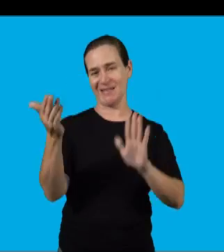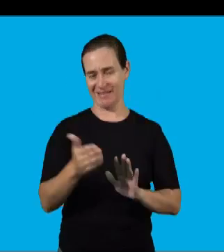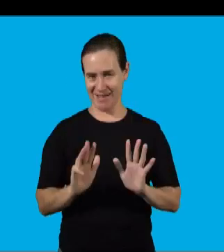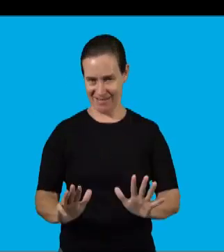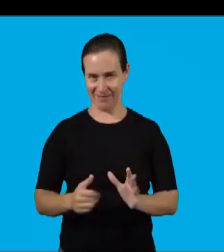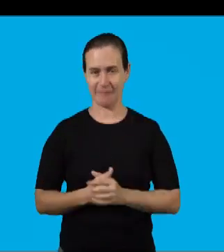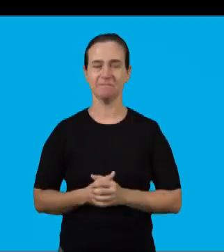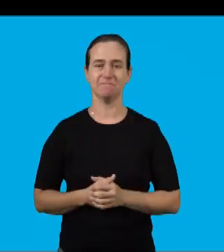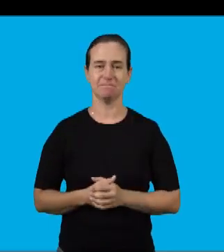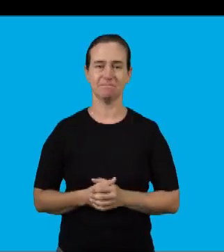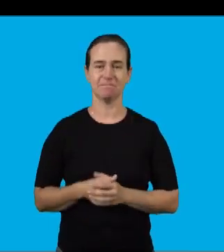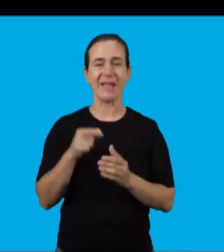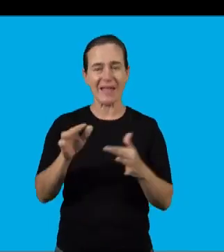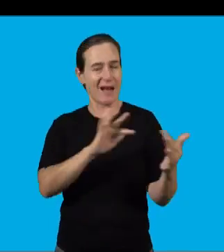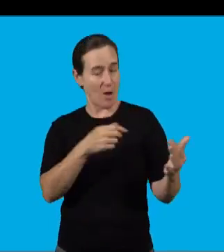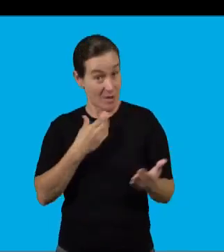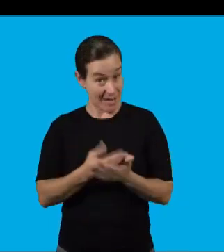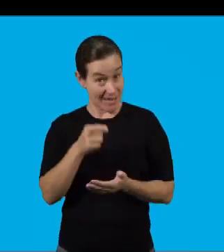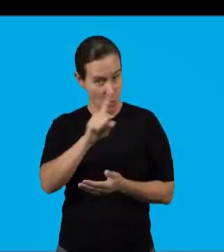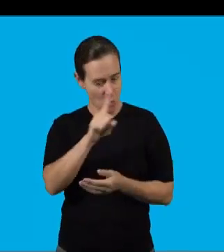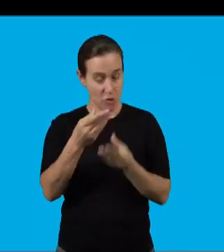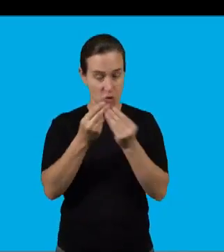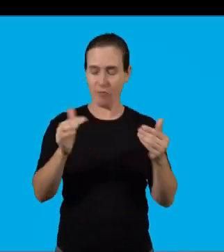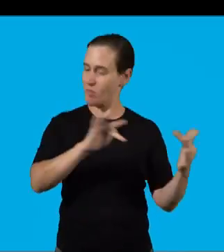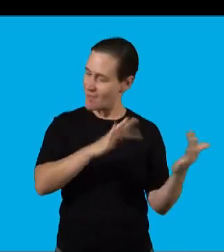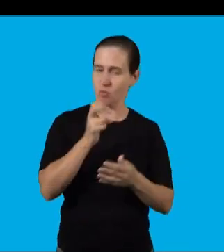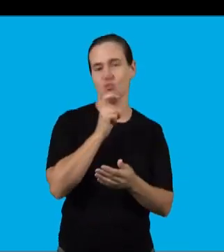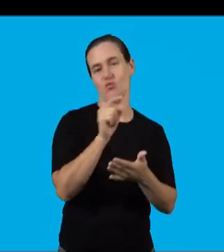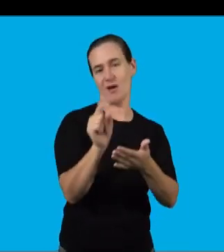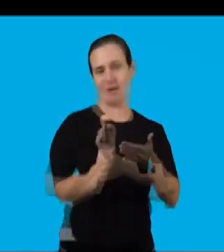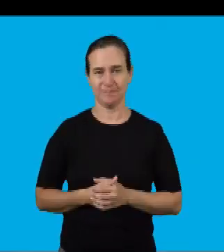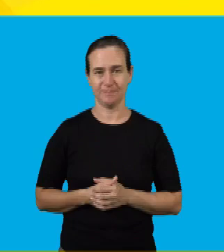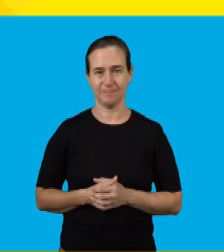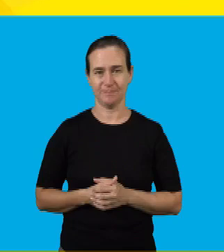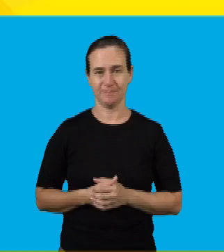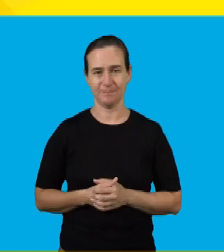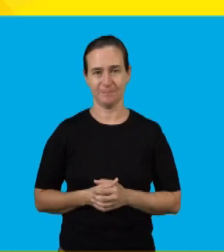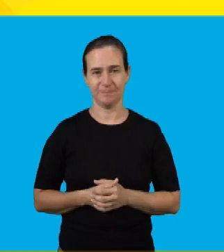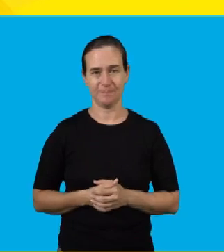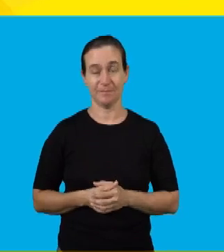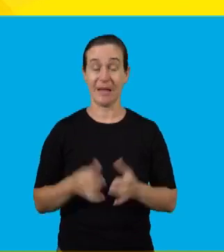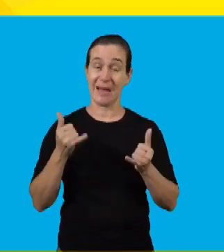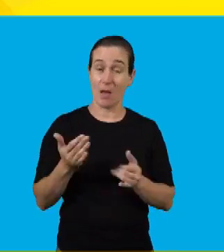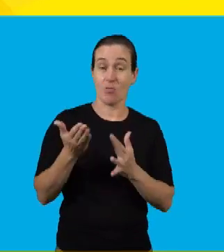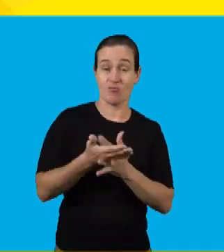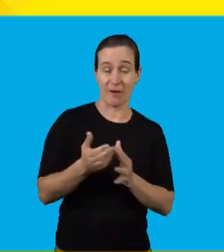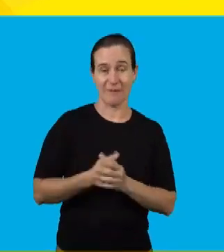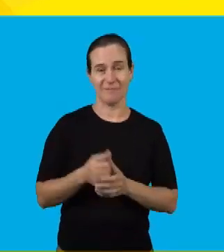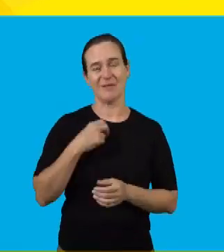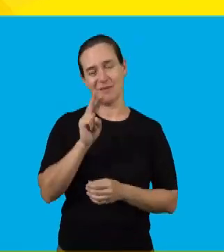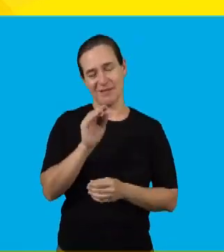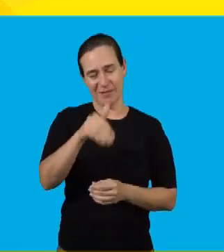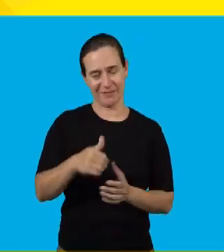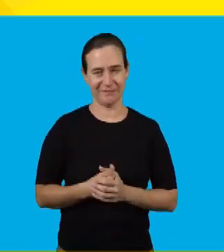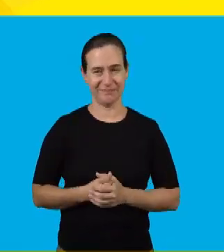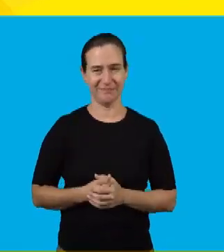over 9. And that's how we can solve that without the use of a calculator. Let's quickly go to an ad break, and then we'll see